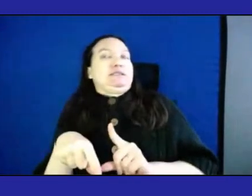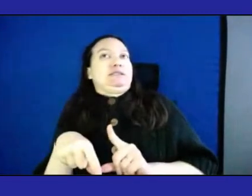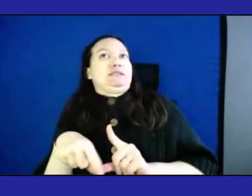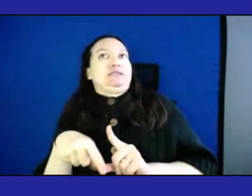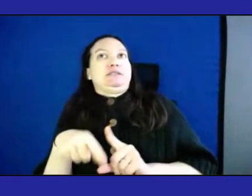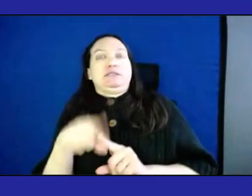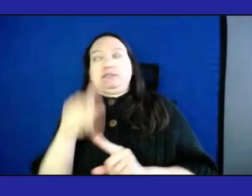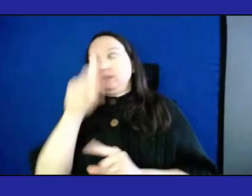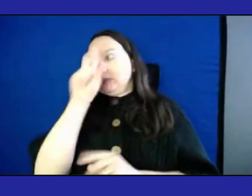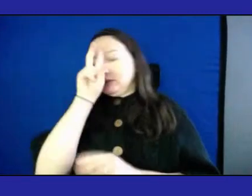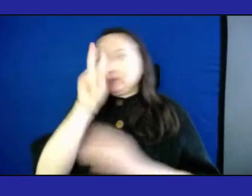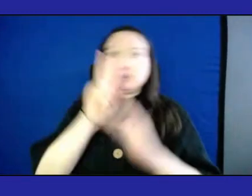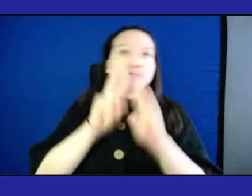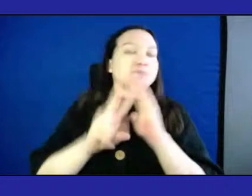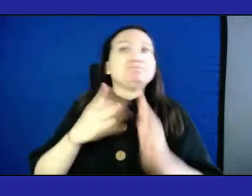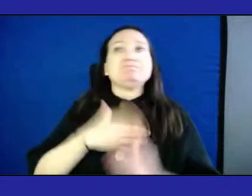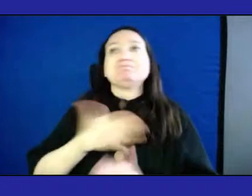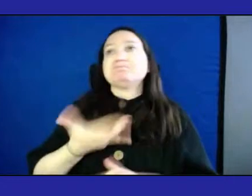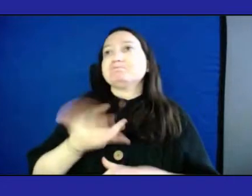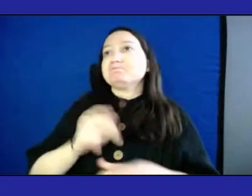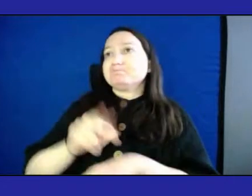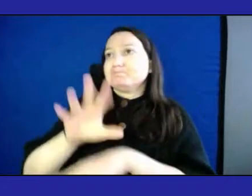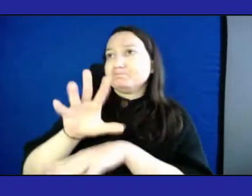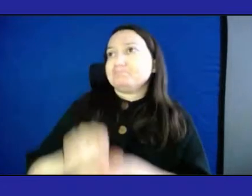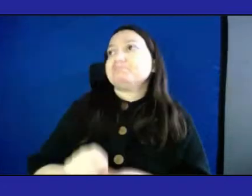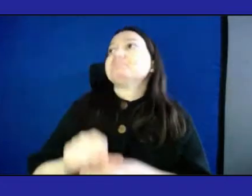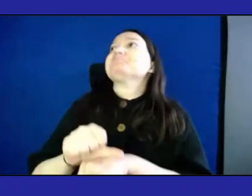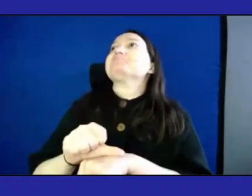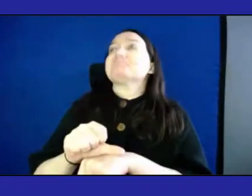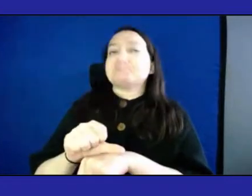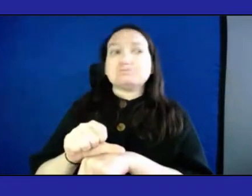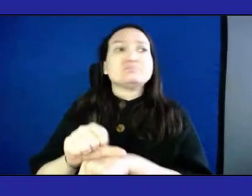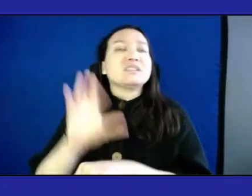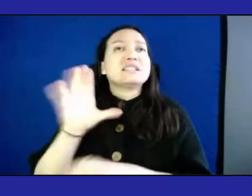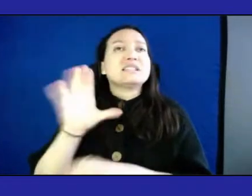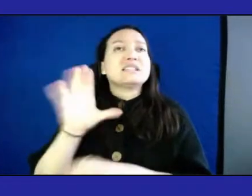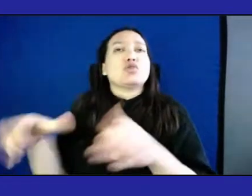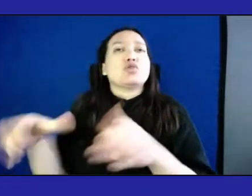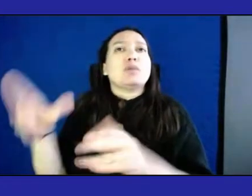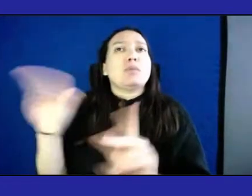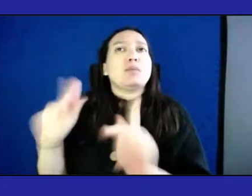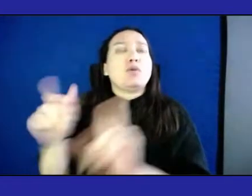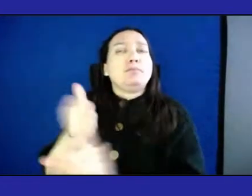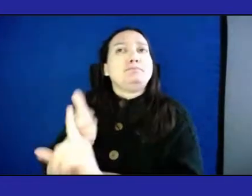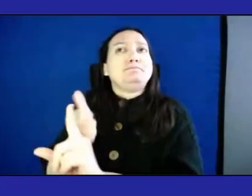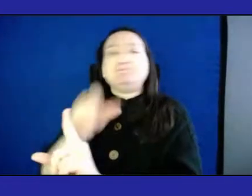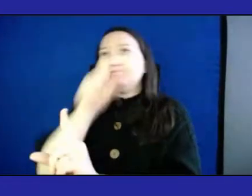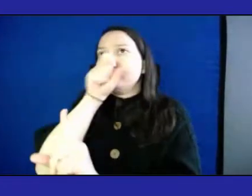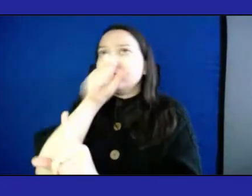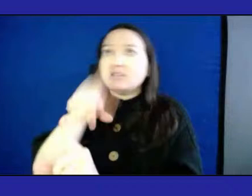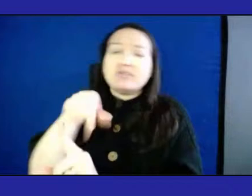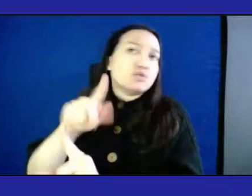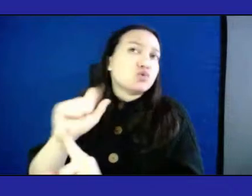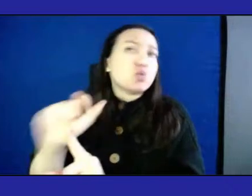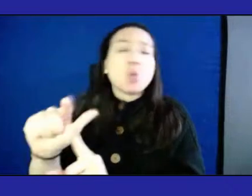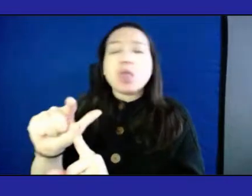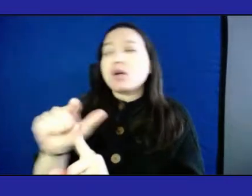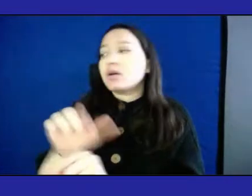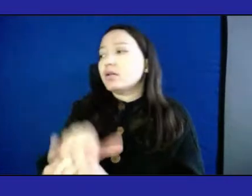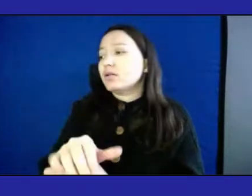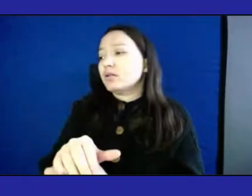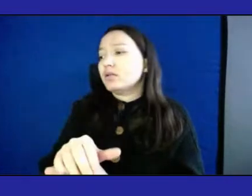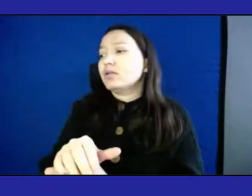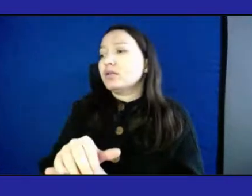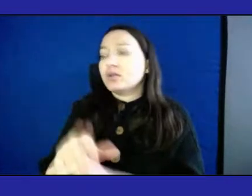underestimate, at least based on my own practice, there is a group of people who love these tools and use